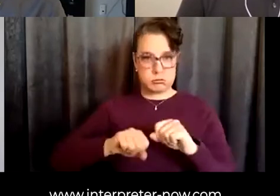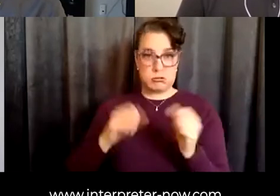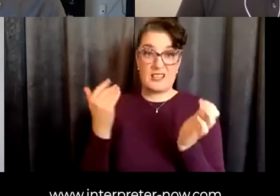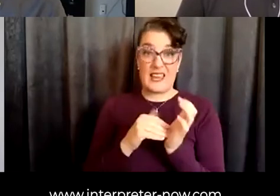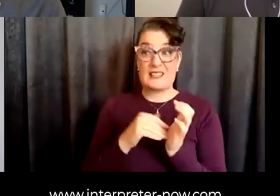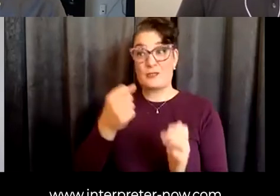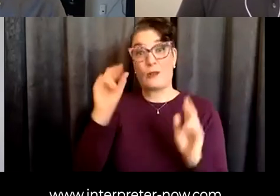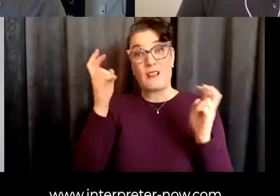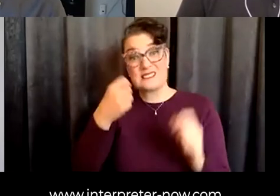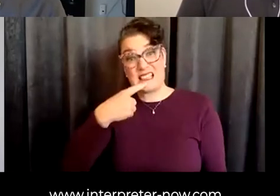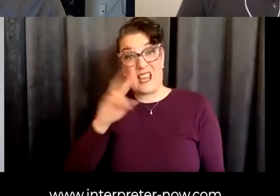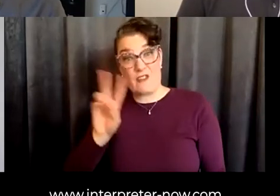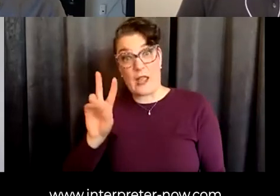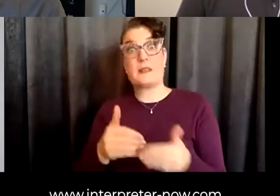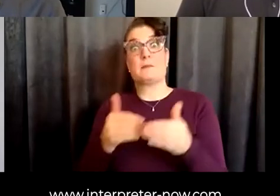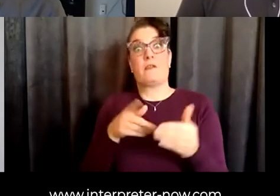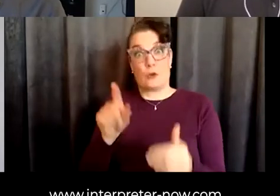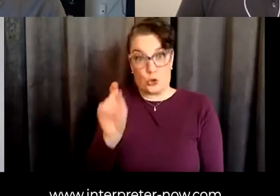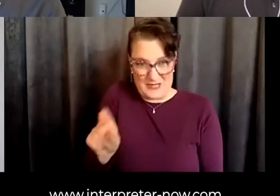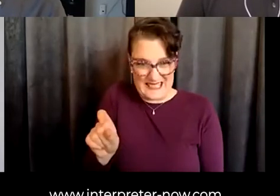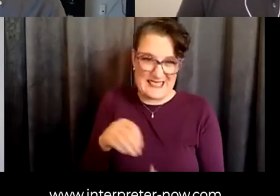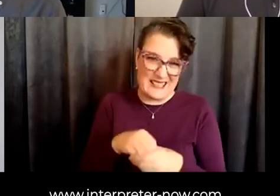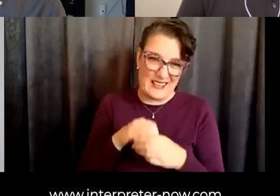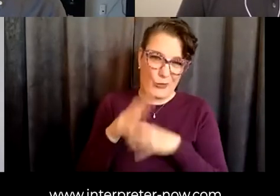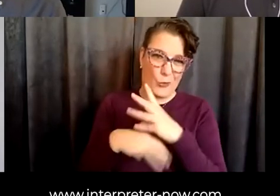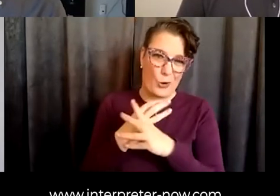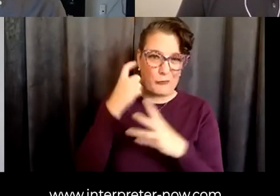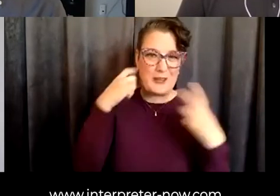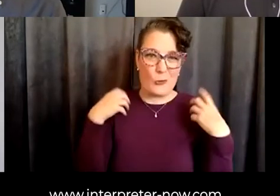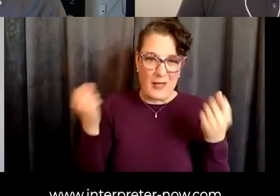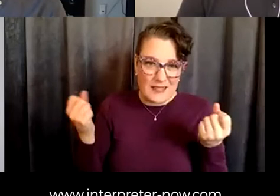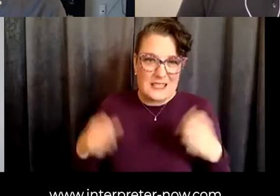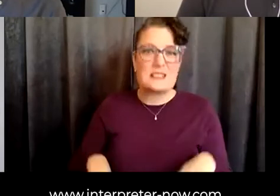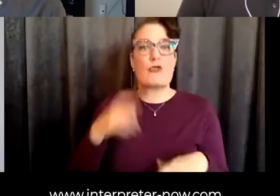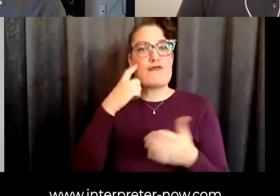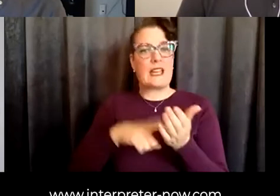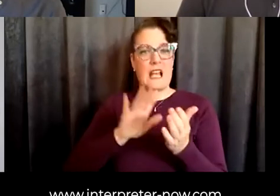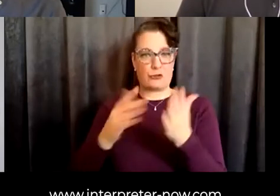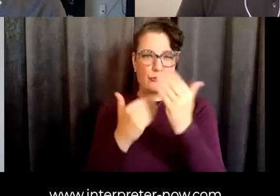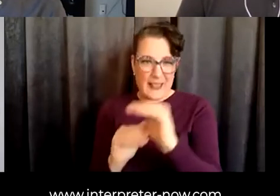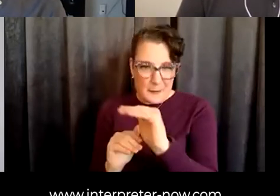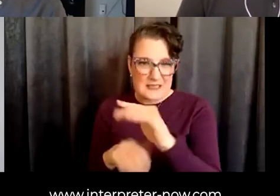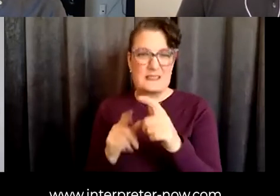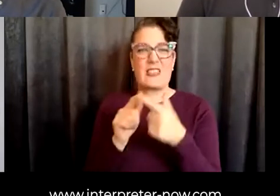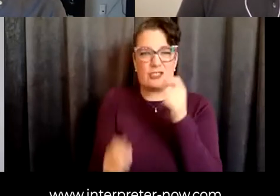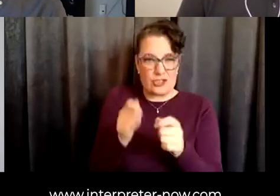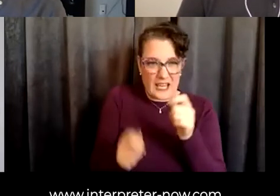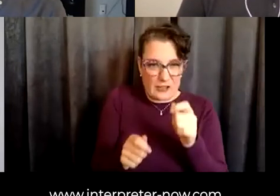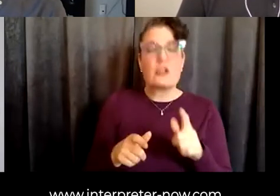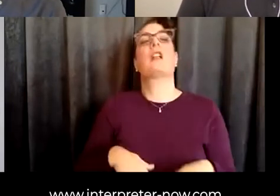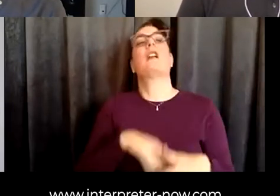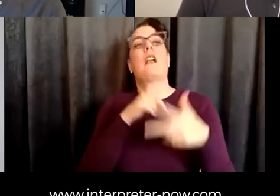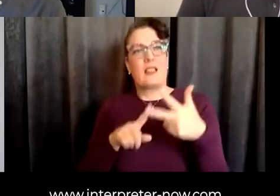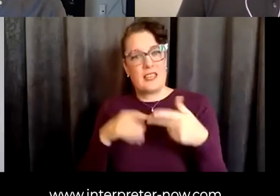need it in the world of mental wellness, recognizing your bandwidth and changing accordingly, and then giving yourself permission to do more of what you actually